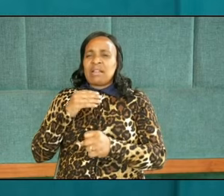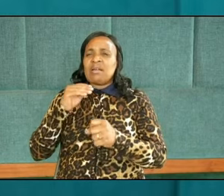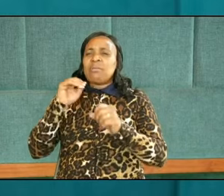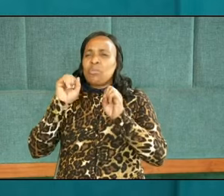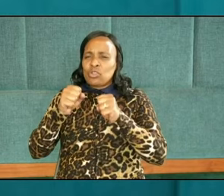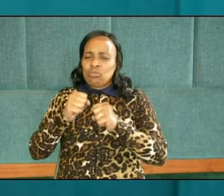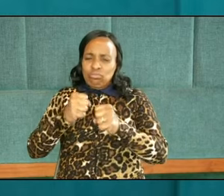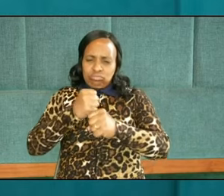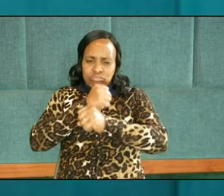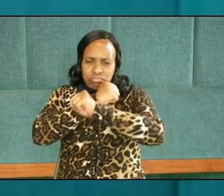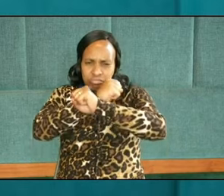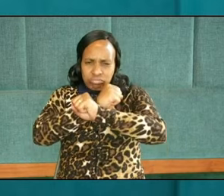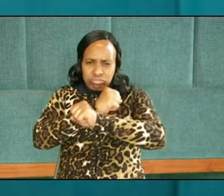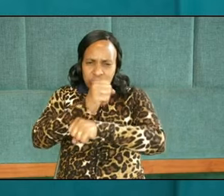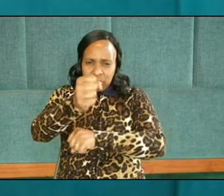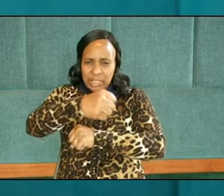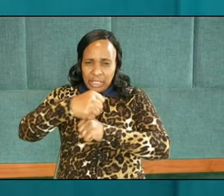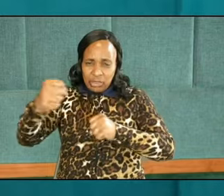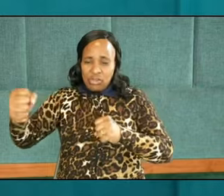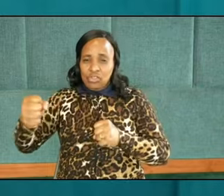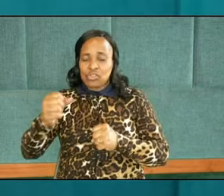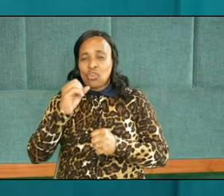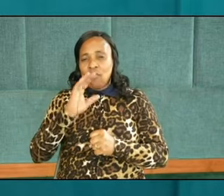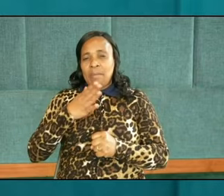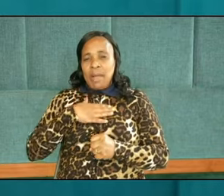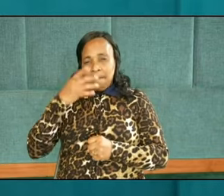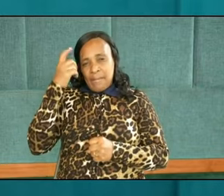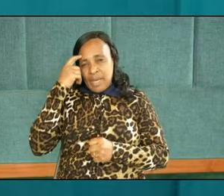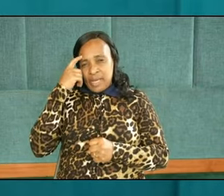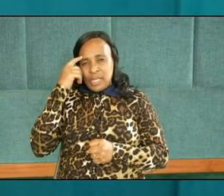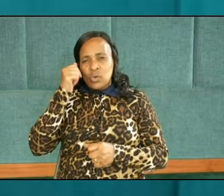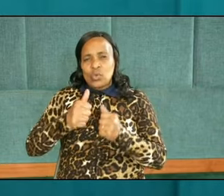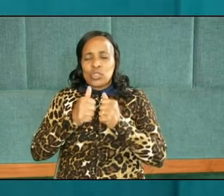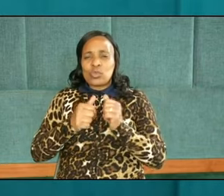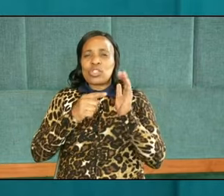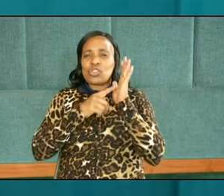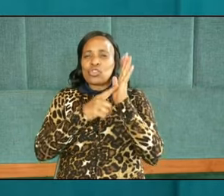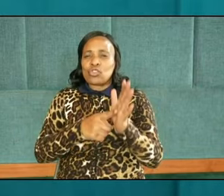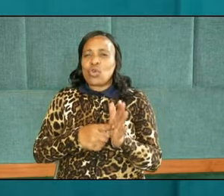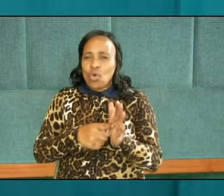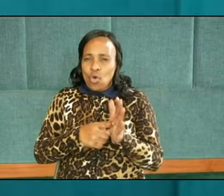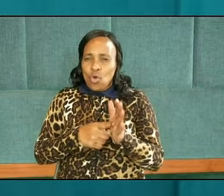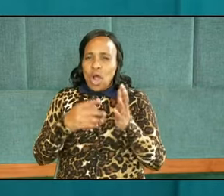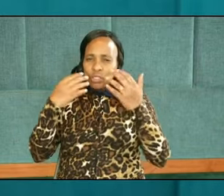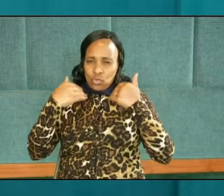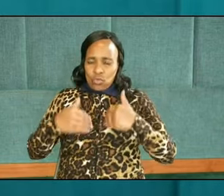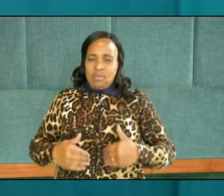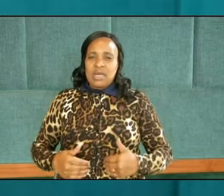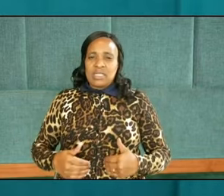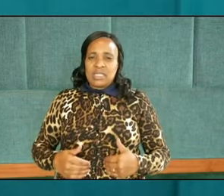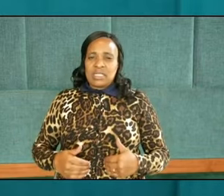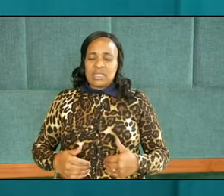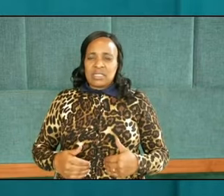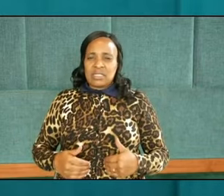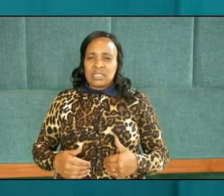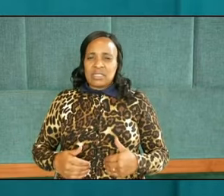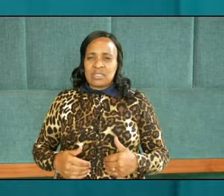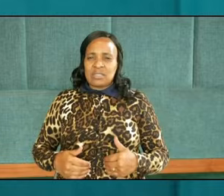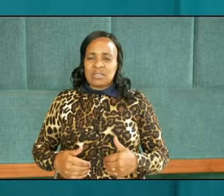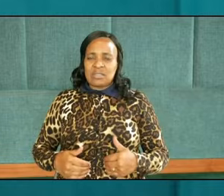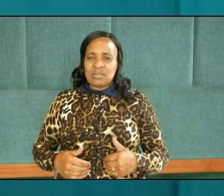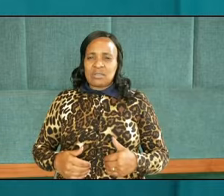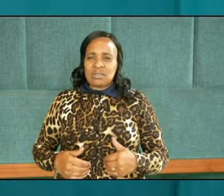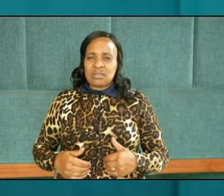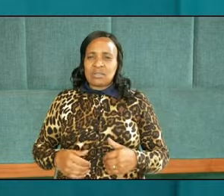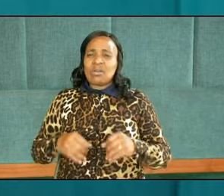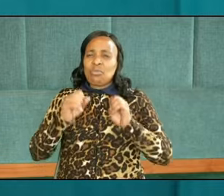guide the doors of my lips. Mm. That would show God's plan. But as humans, you know, tea is sweet when